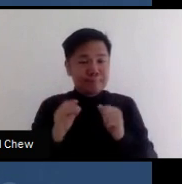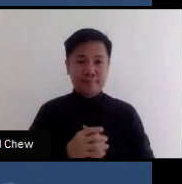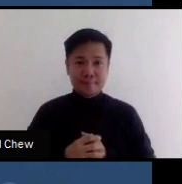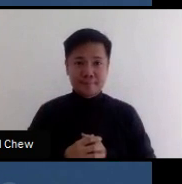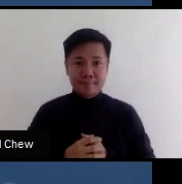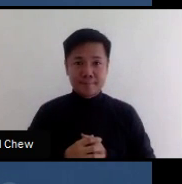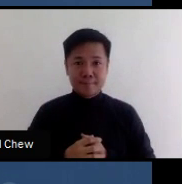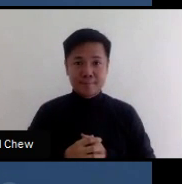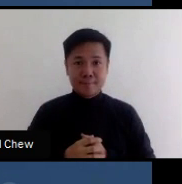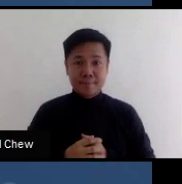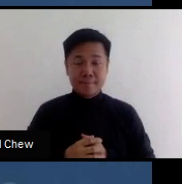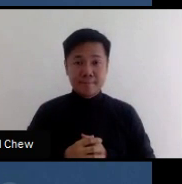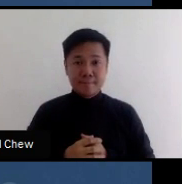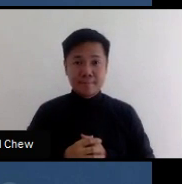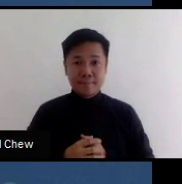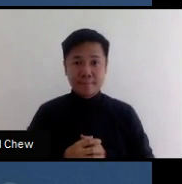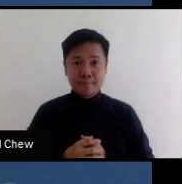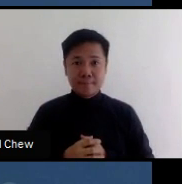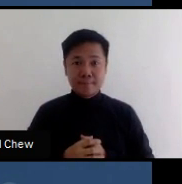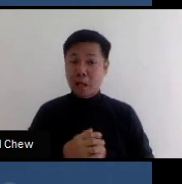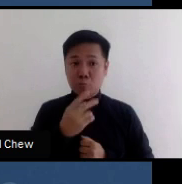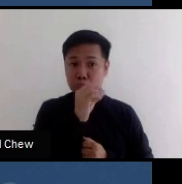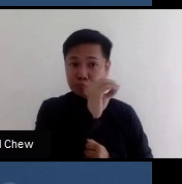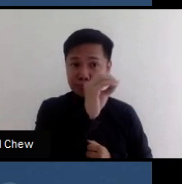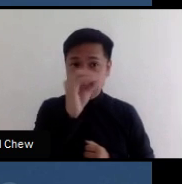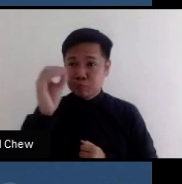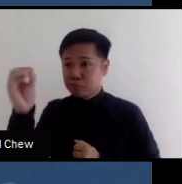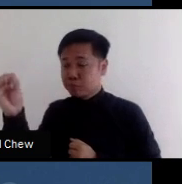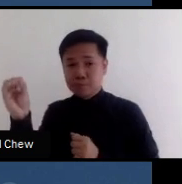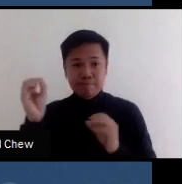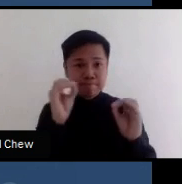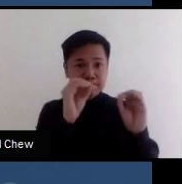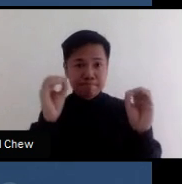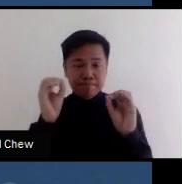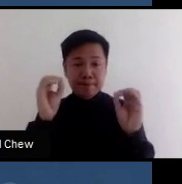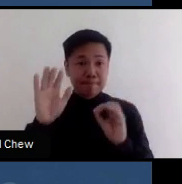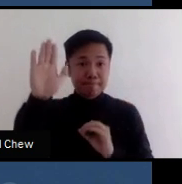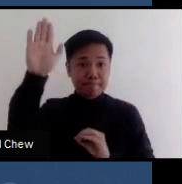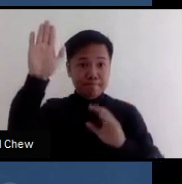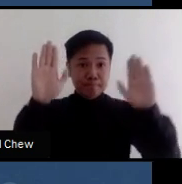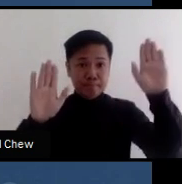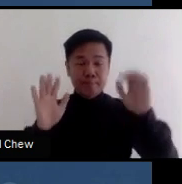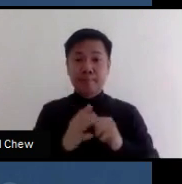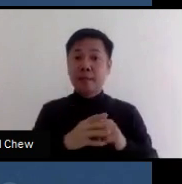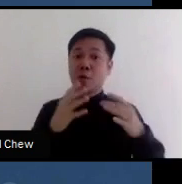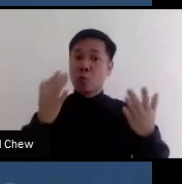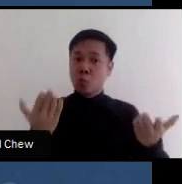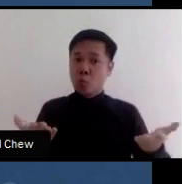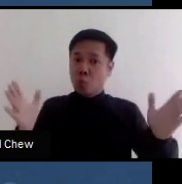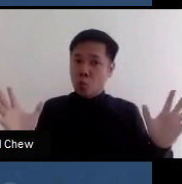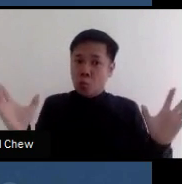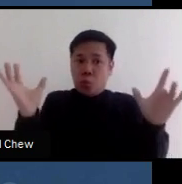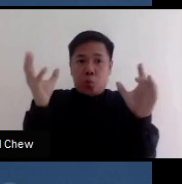Since I see no interest to take the floor at this point, this concludes our